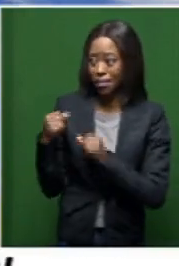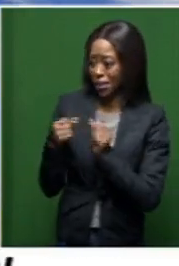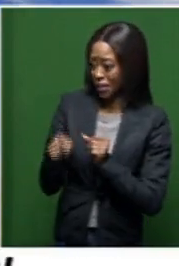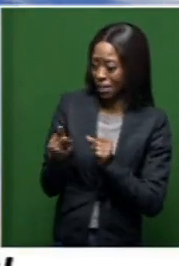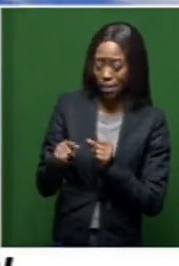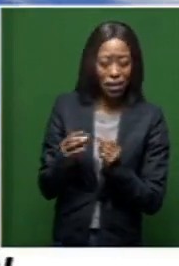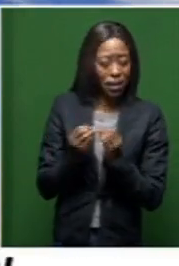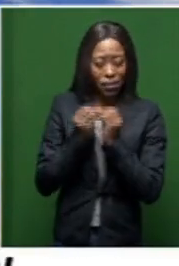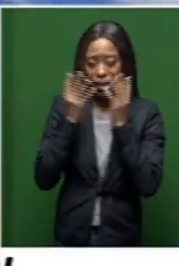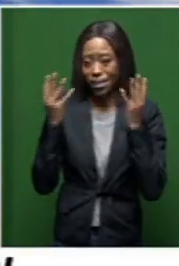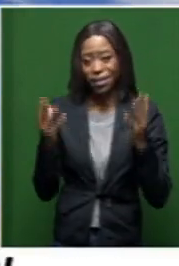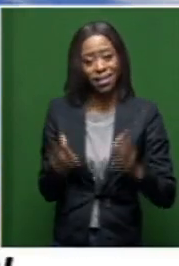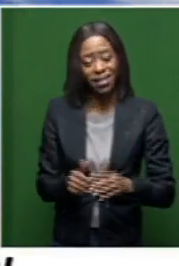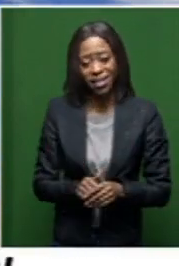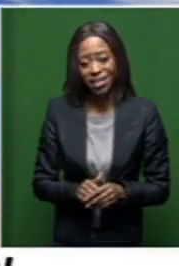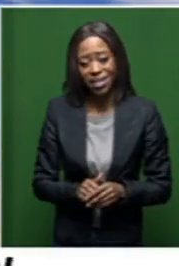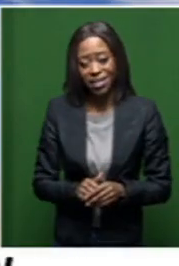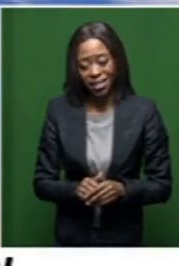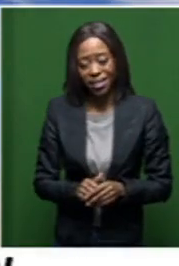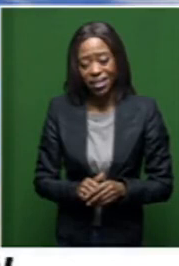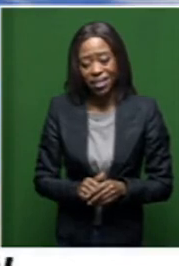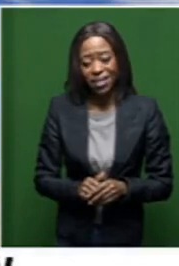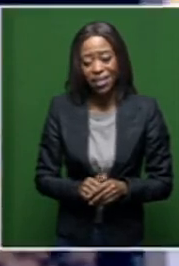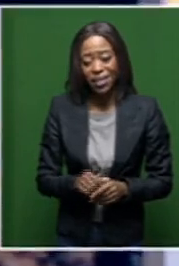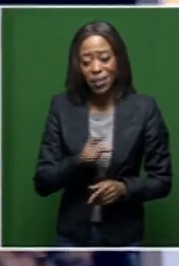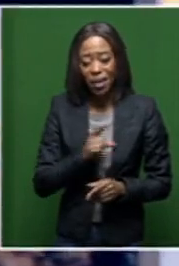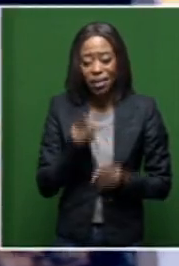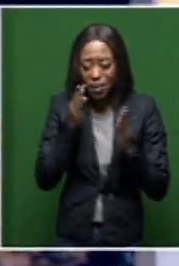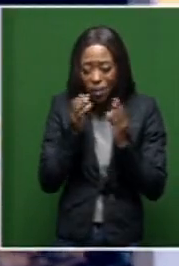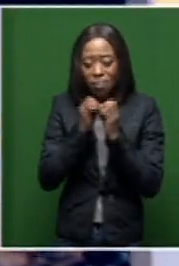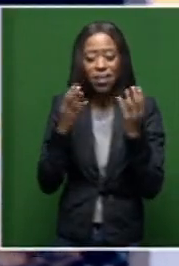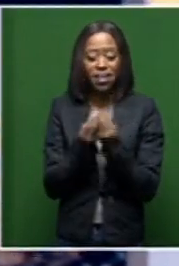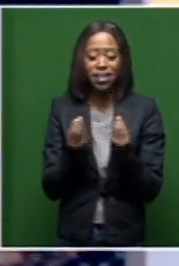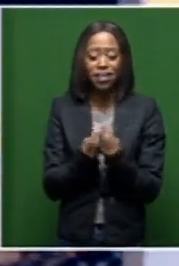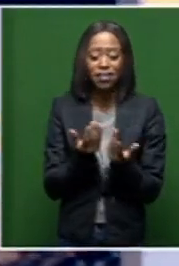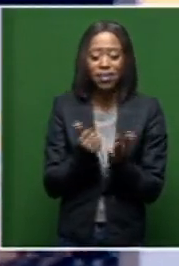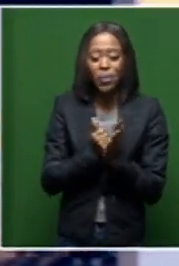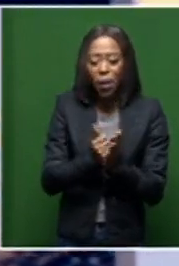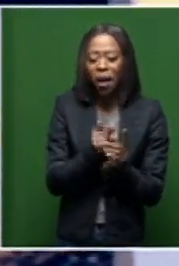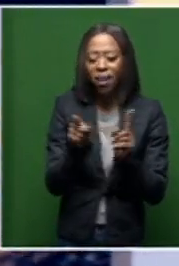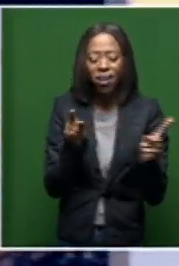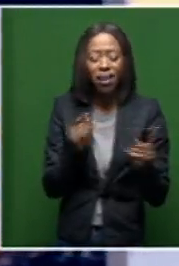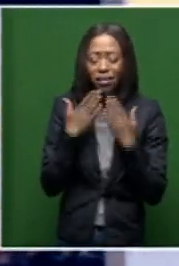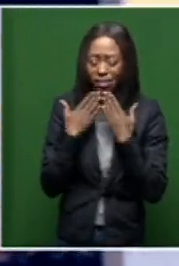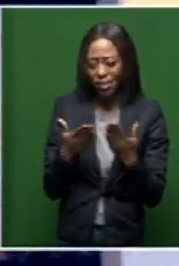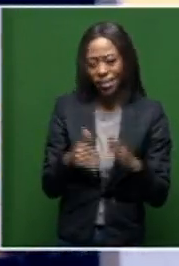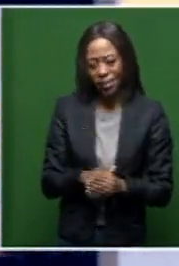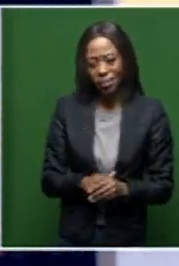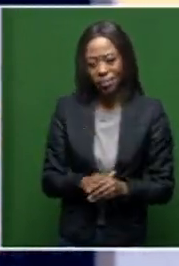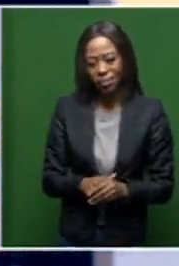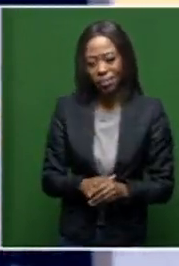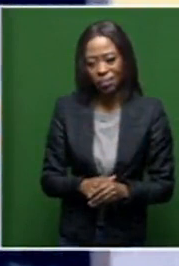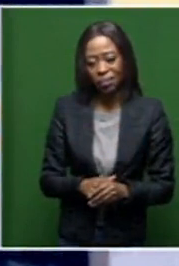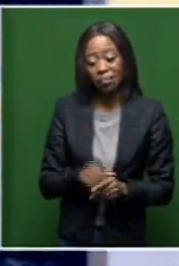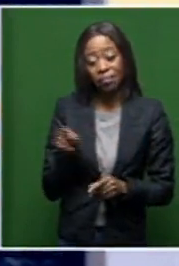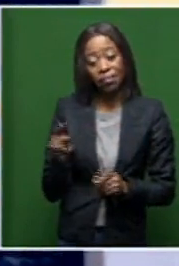a phenomenal generation that really do look towards all kinds of things that just help those around them. So thank you so much. And Nadia,